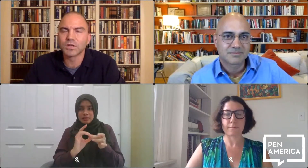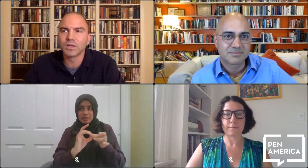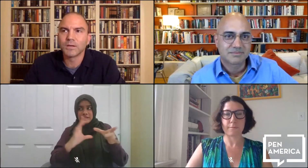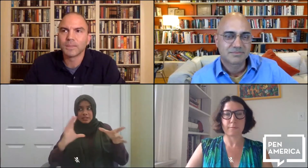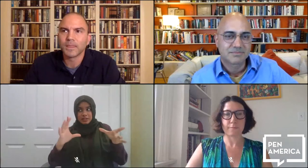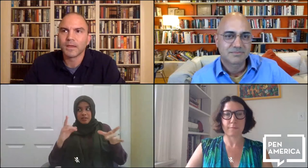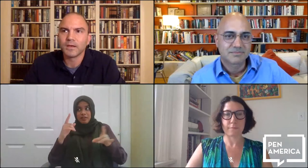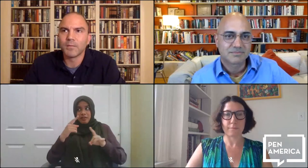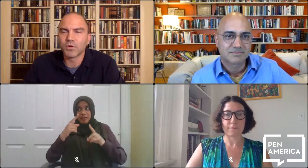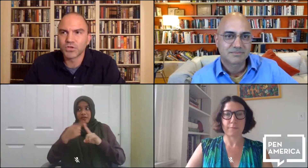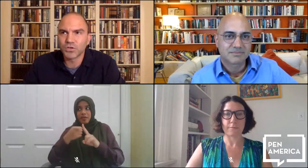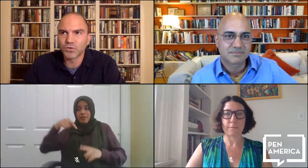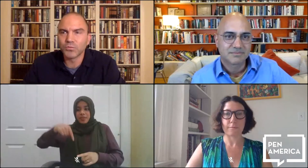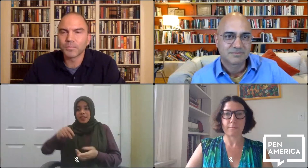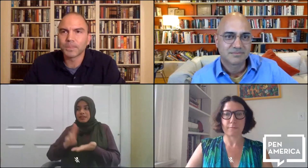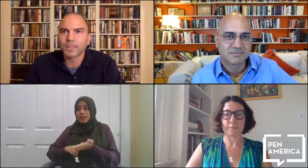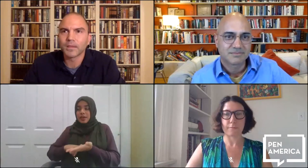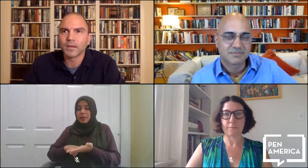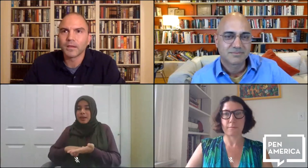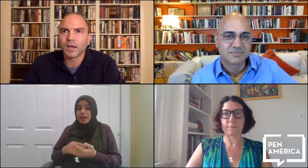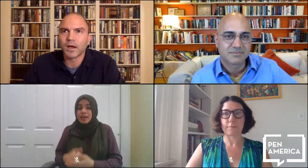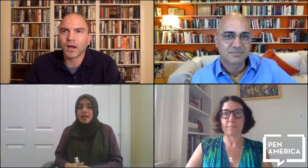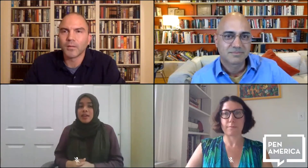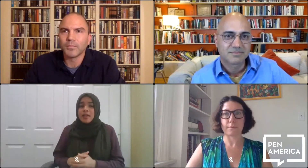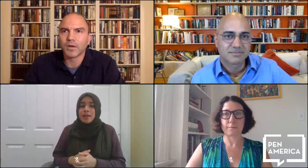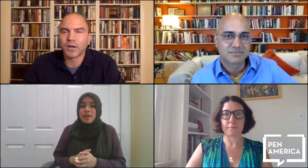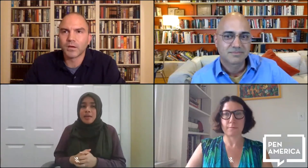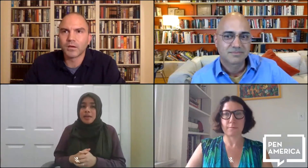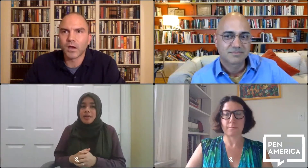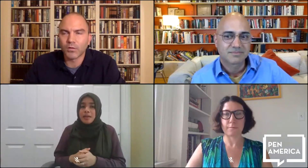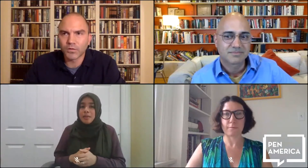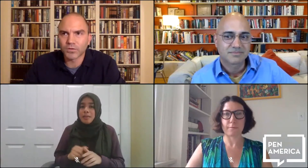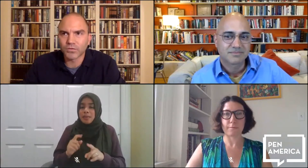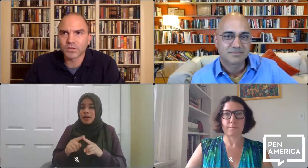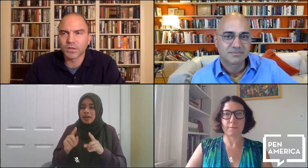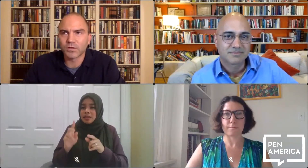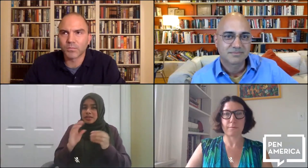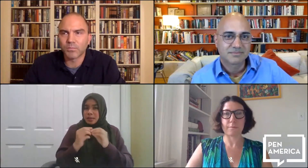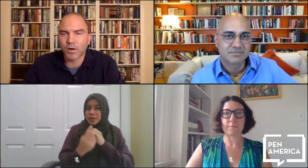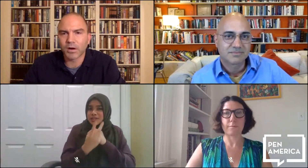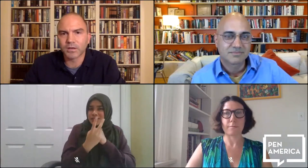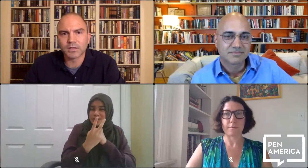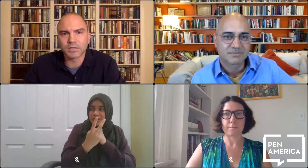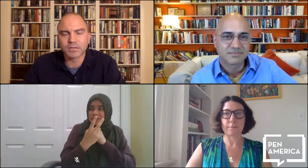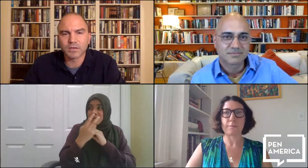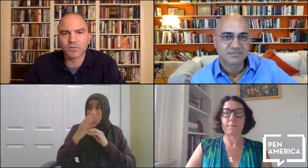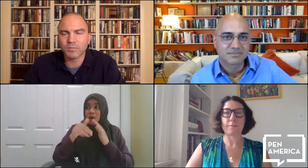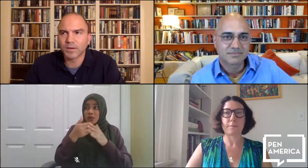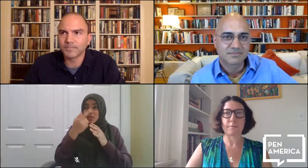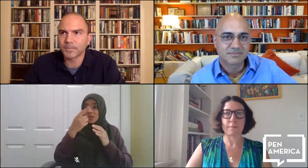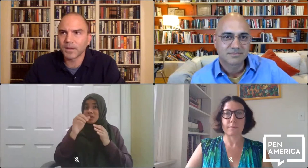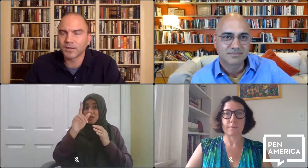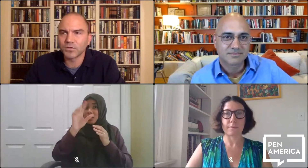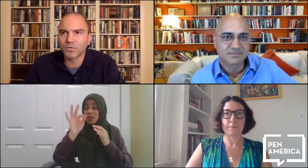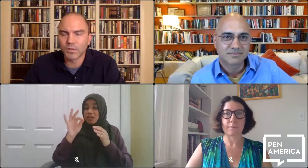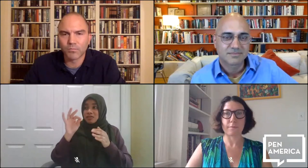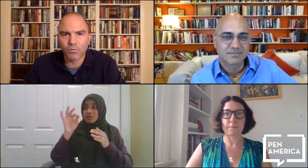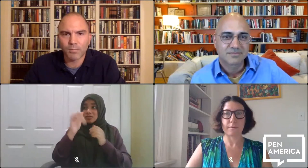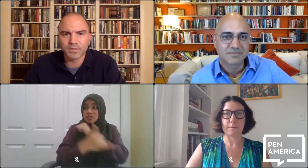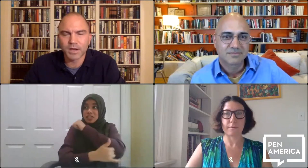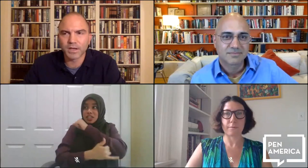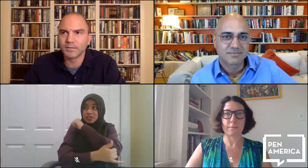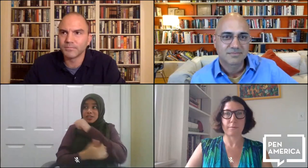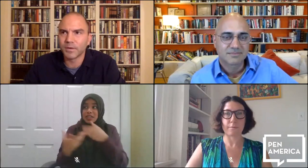reached. Number two, the Gulf countries that are party to this agreement, and two of them